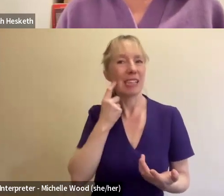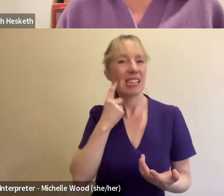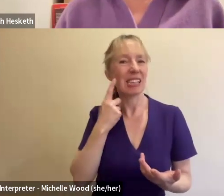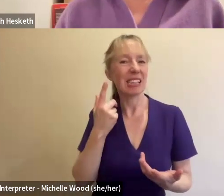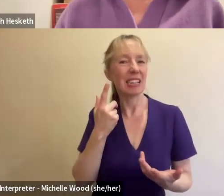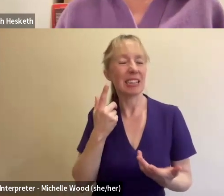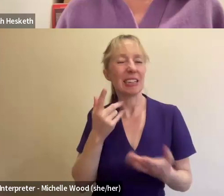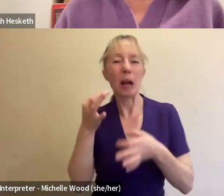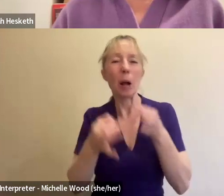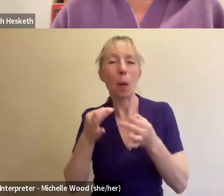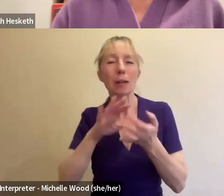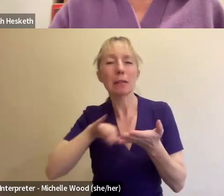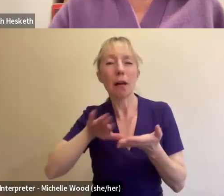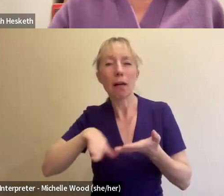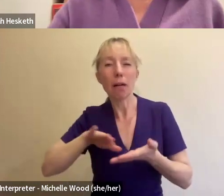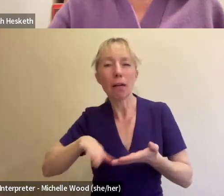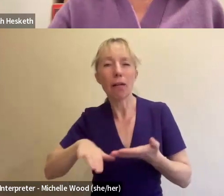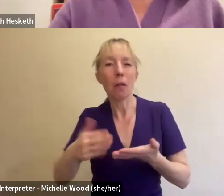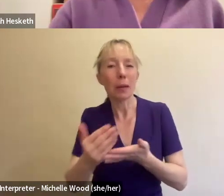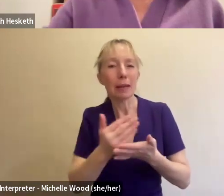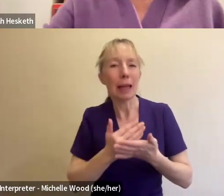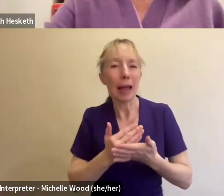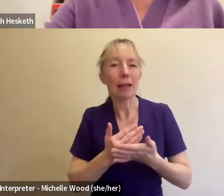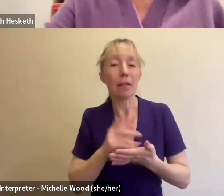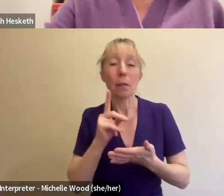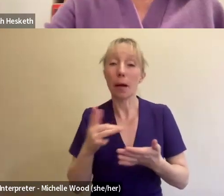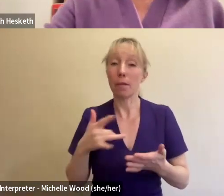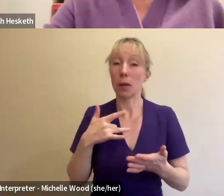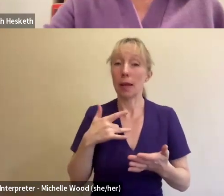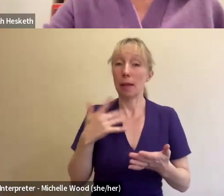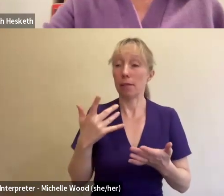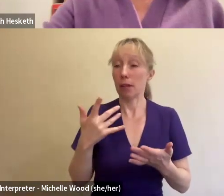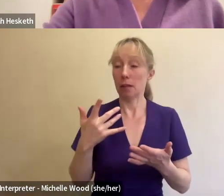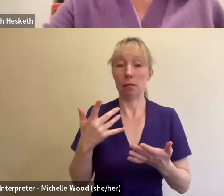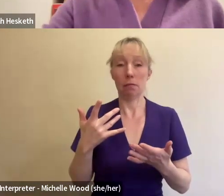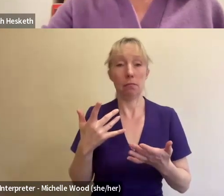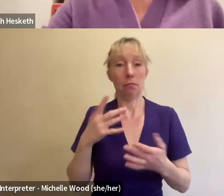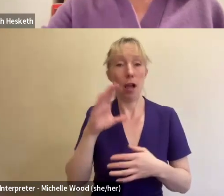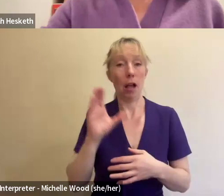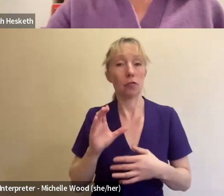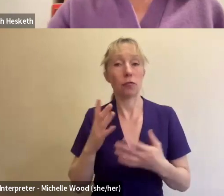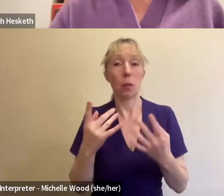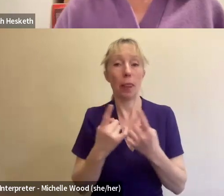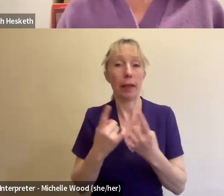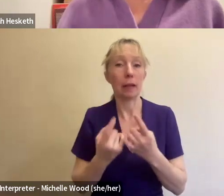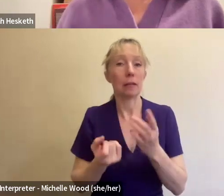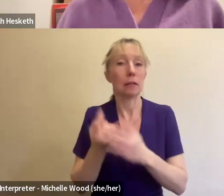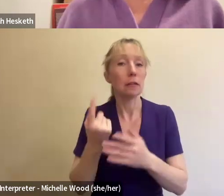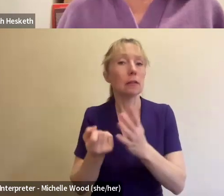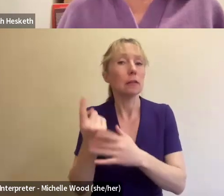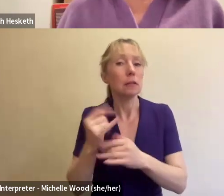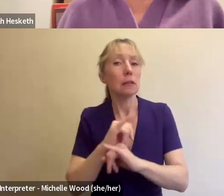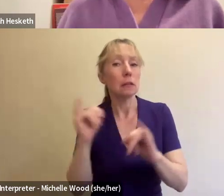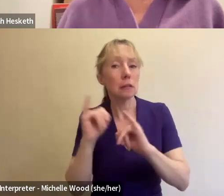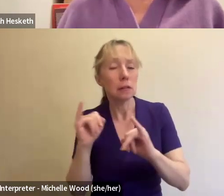a safe manner. But then again, if you live in a place or in a context where these things keep happening to you, like tragedies